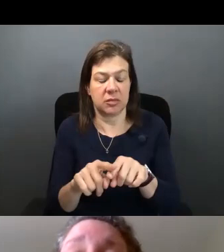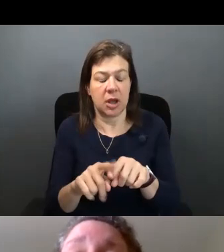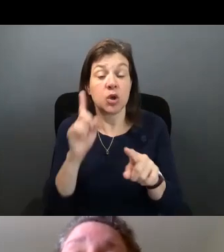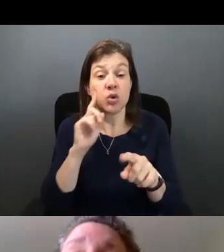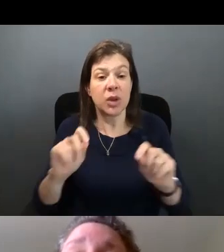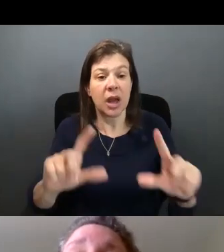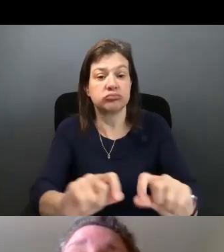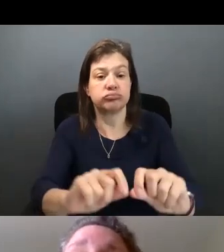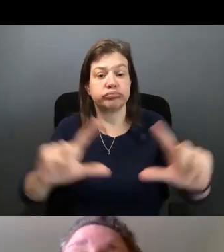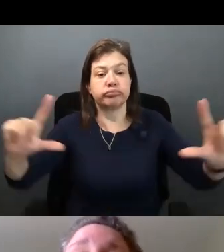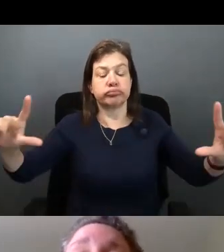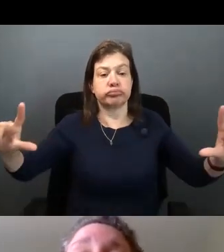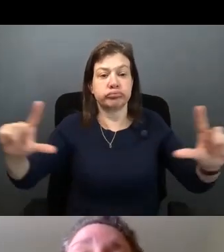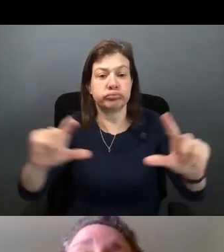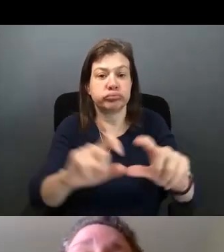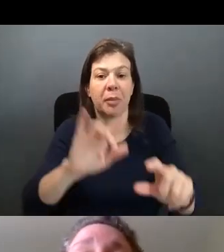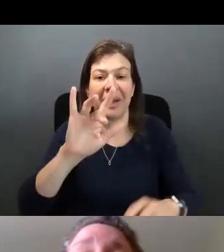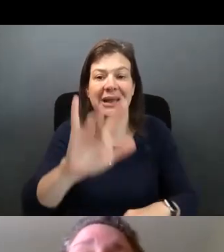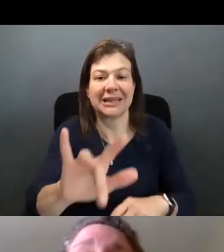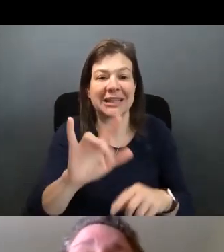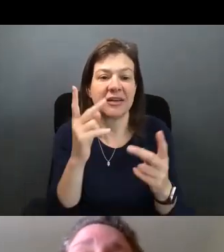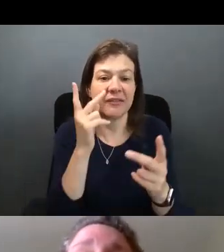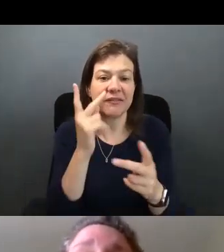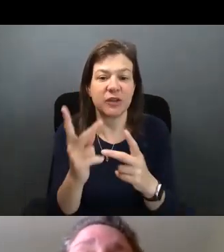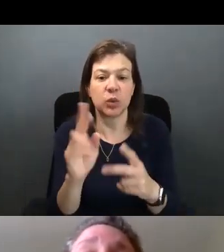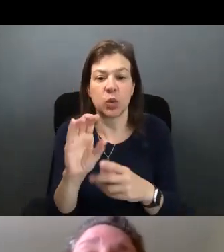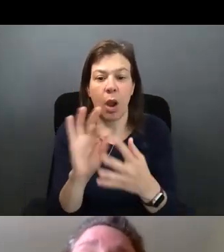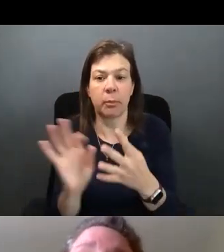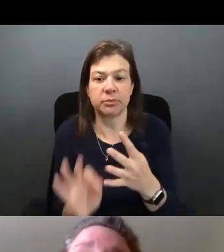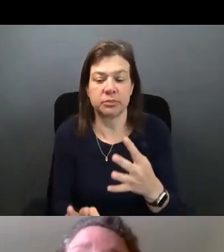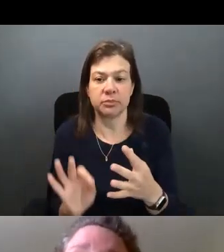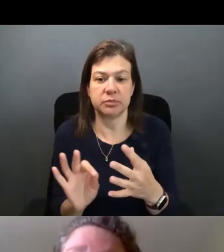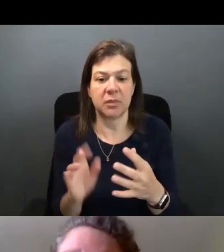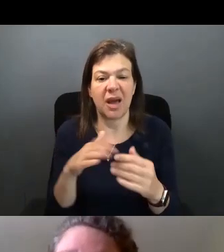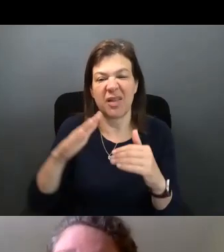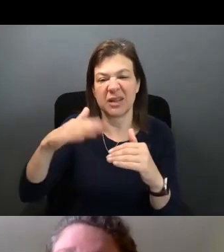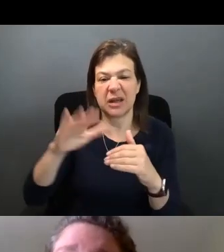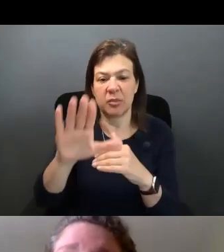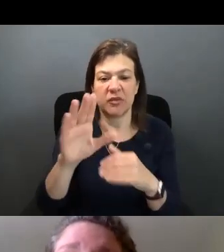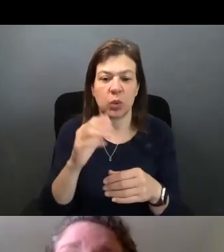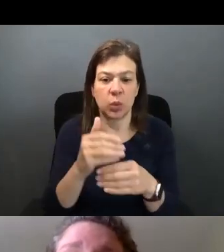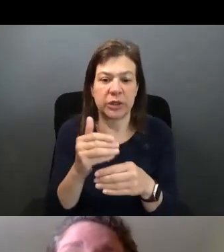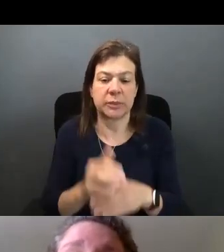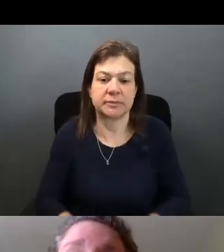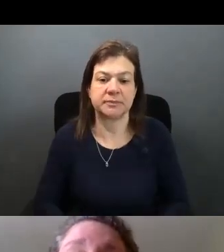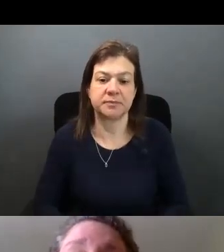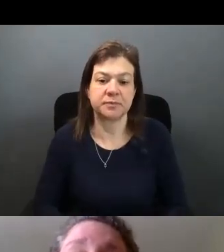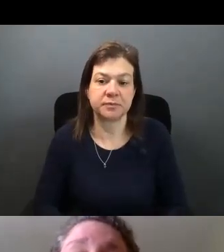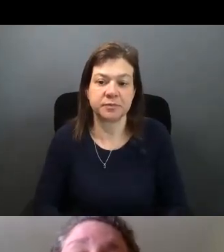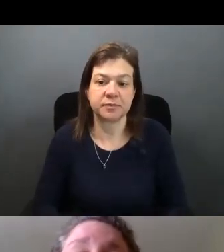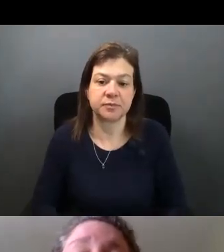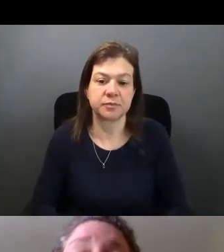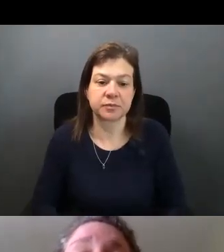or zooming out by clicking on View Options menu at the top of your window.